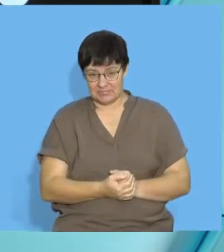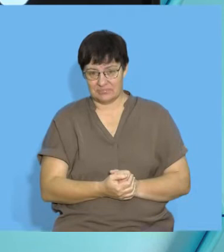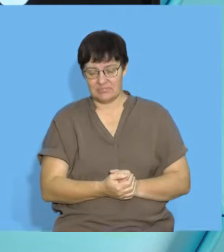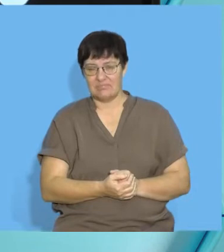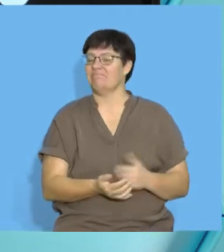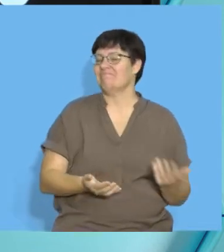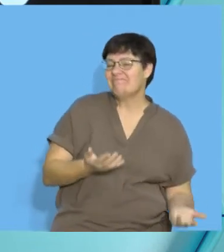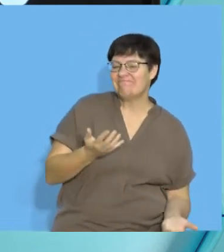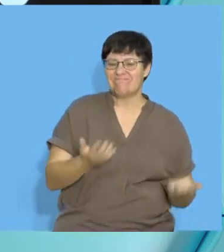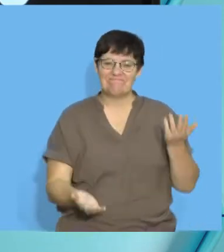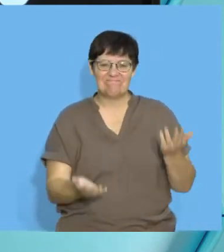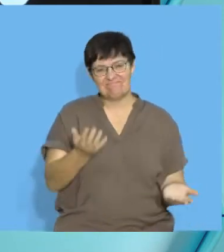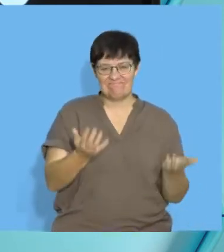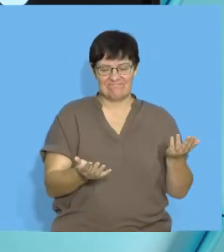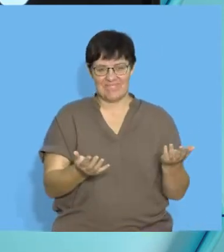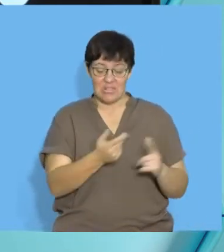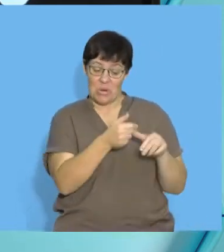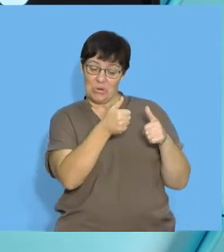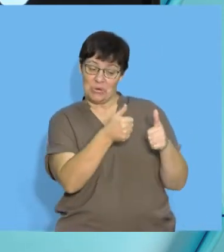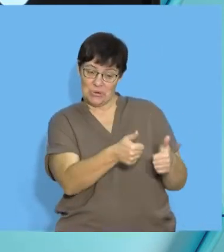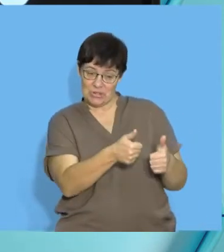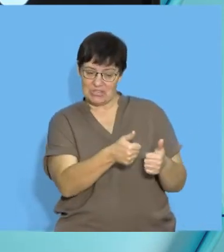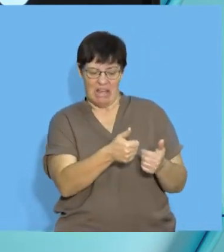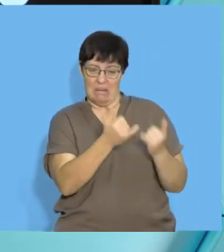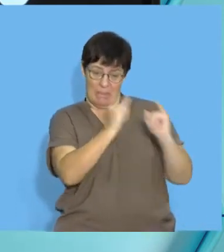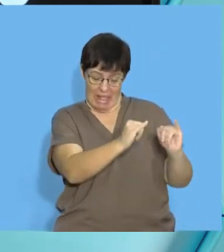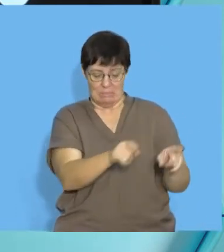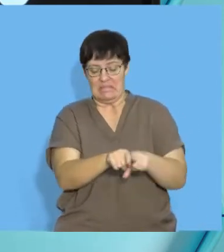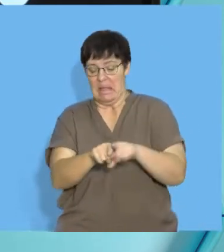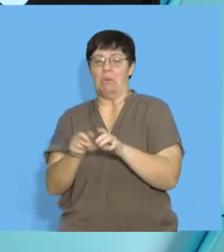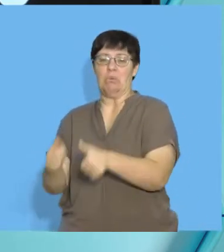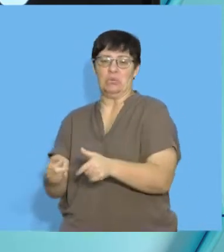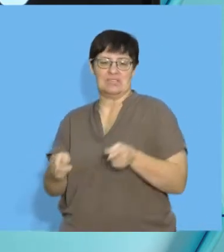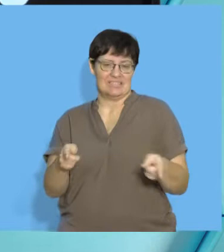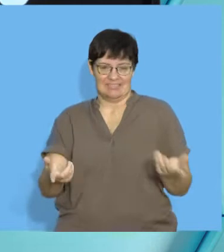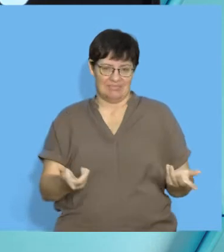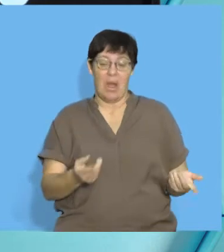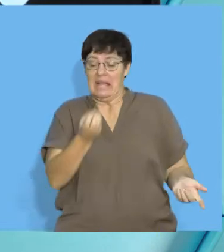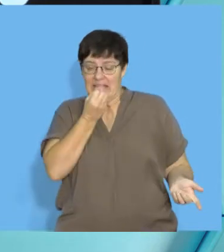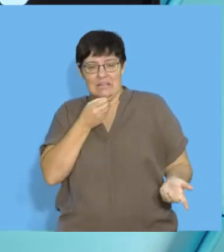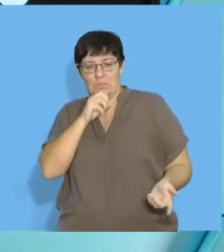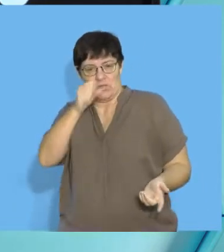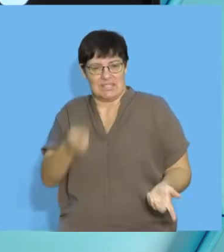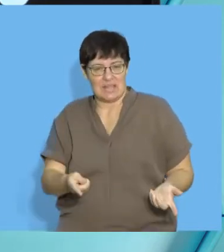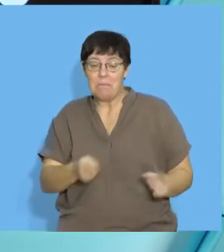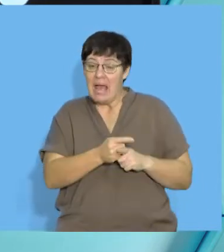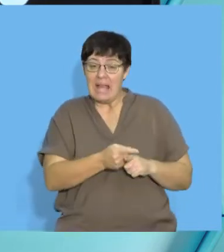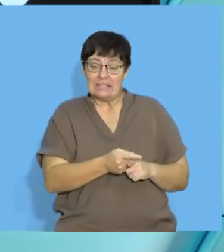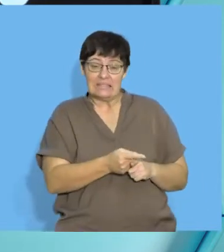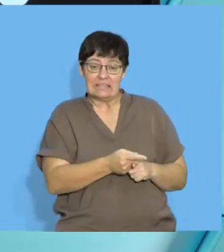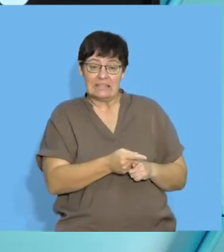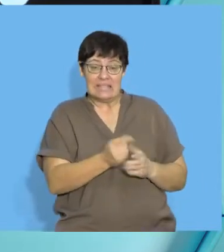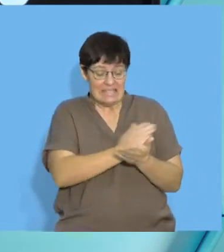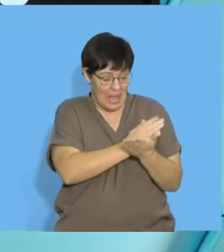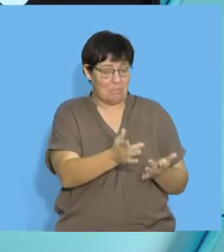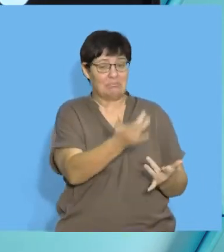it's a funny thing. Really like to eat it, but at the same time, it really can make you sick. So that's the concept that we're